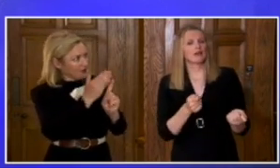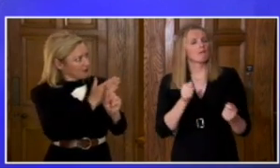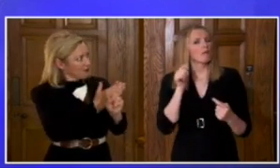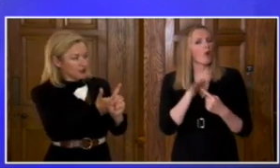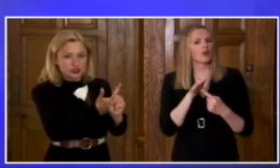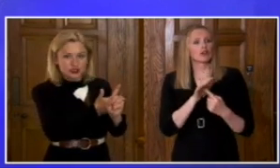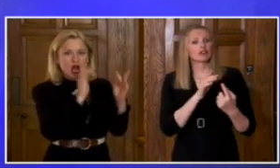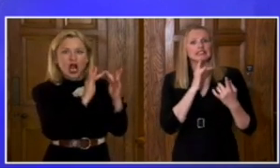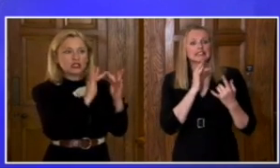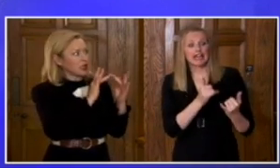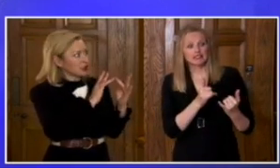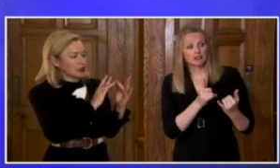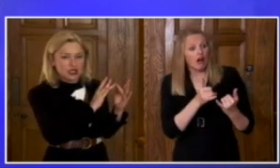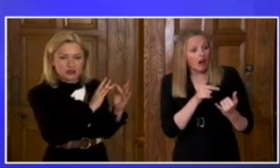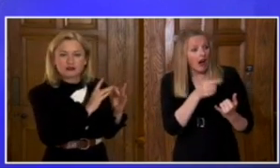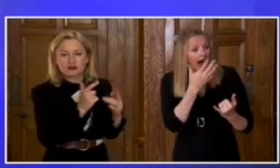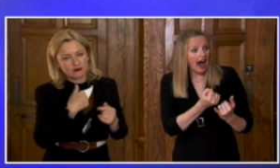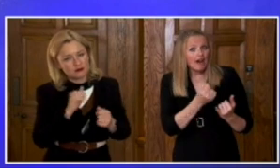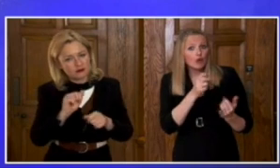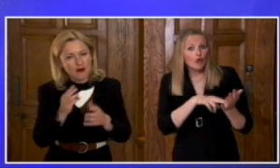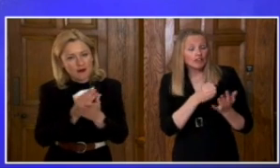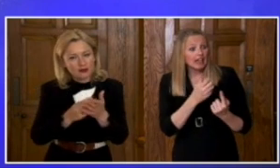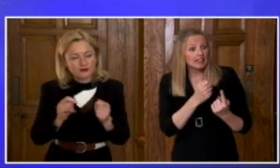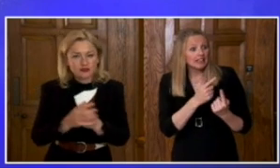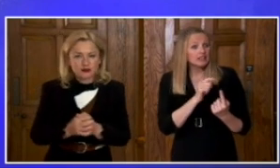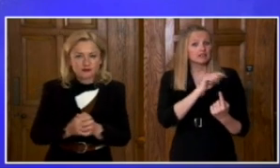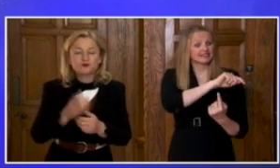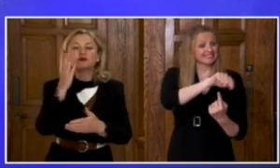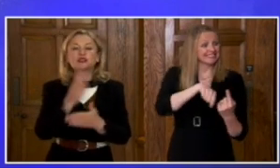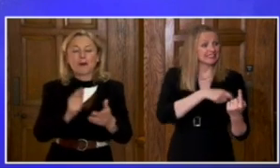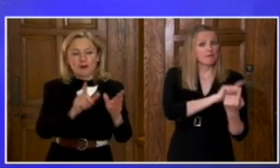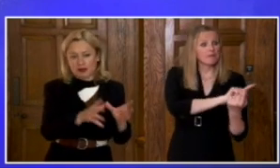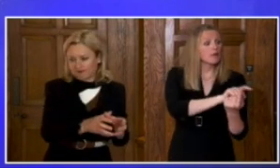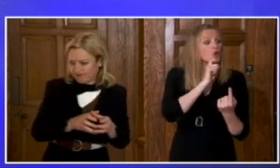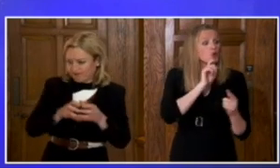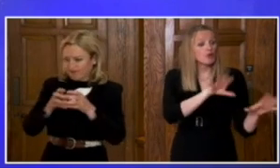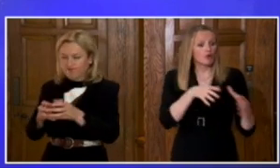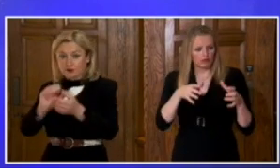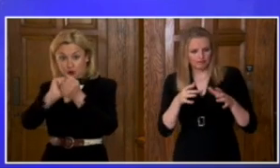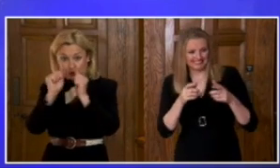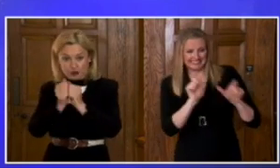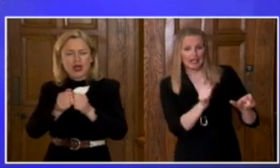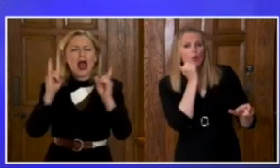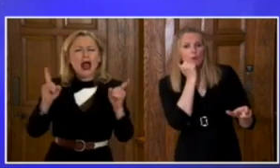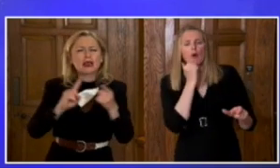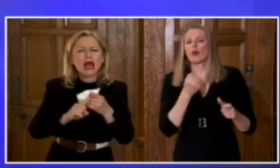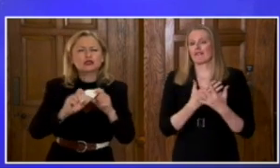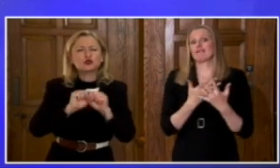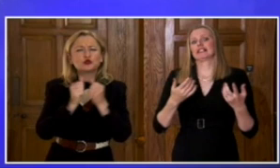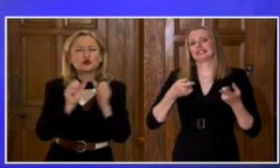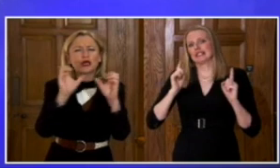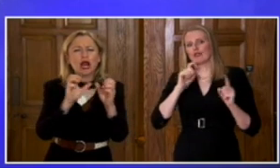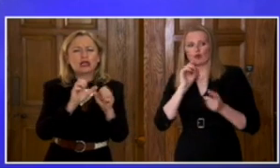to date 99 health and social care staff have been redeployed as contact tracers. In the 7-day period from the 19th